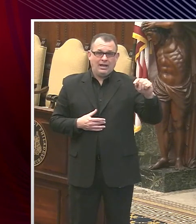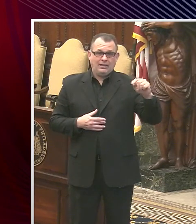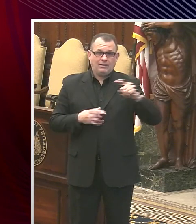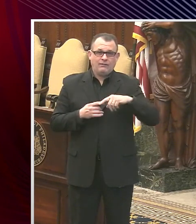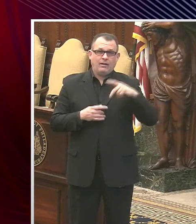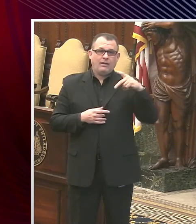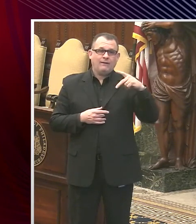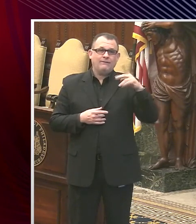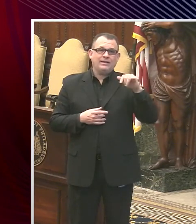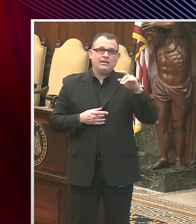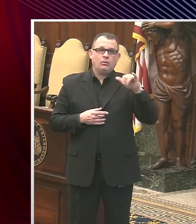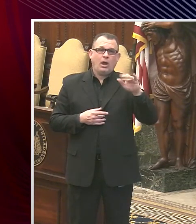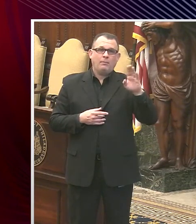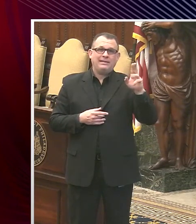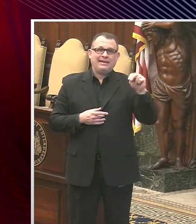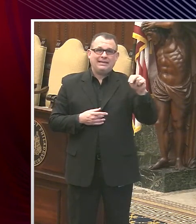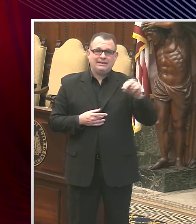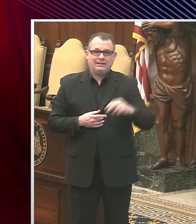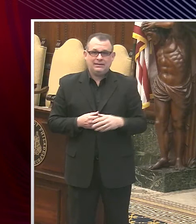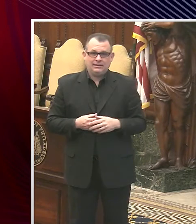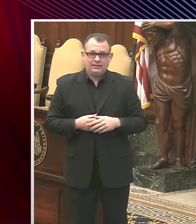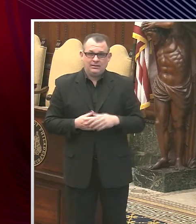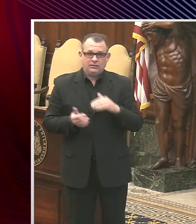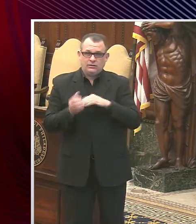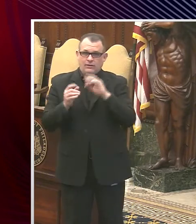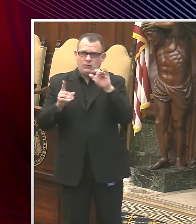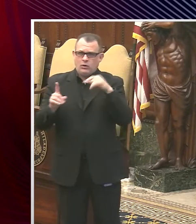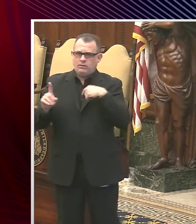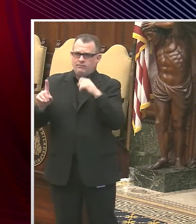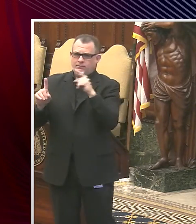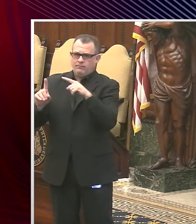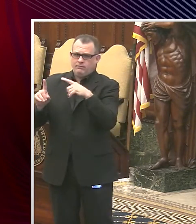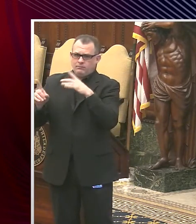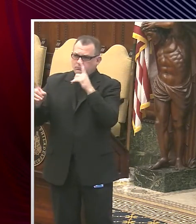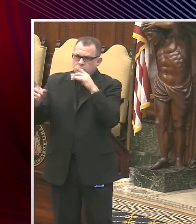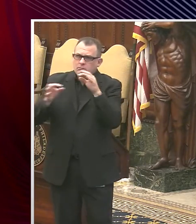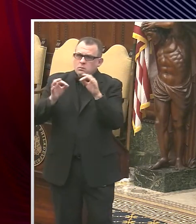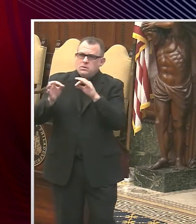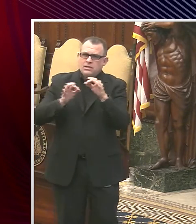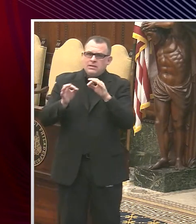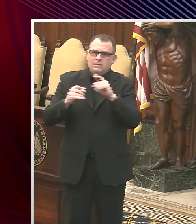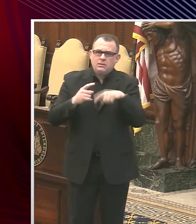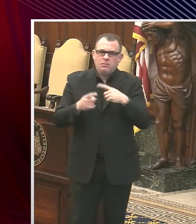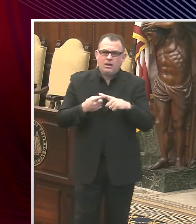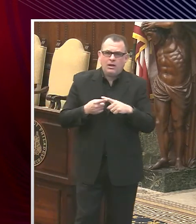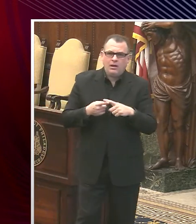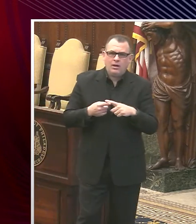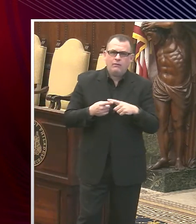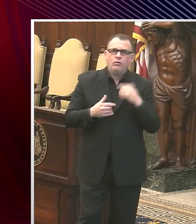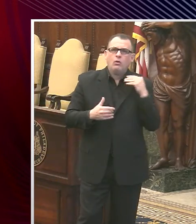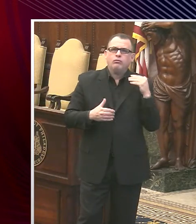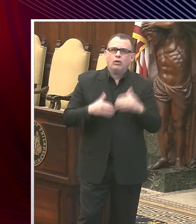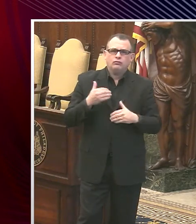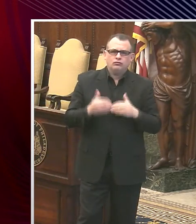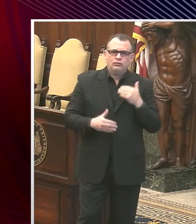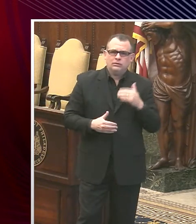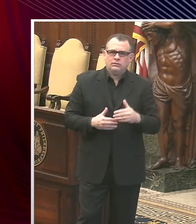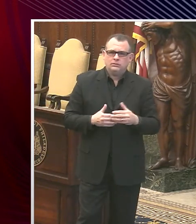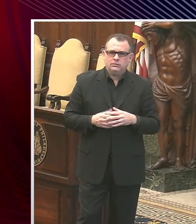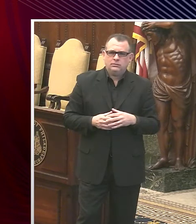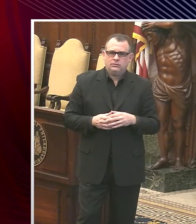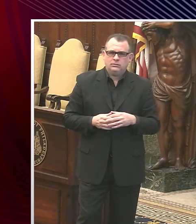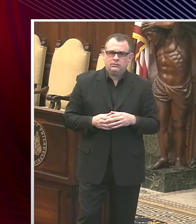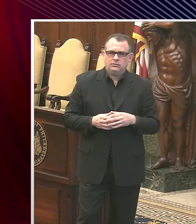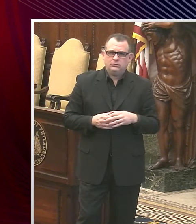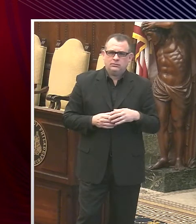Thank you. Dr. Farley, can you explain a little bit about the process to find out if you're a part of